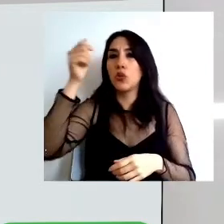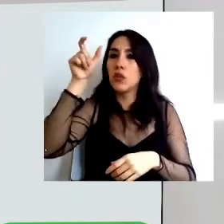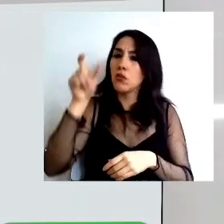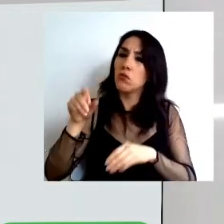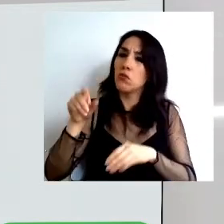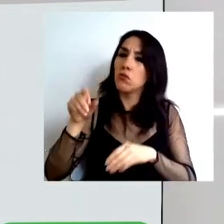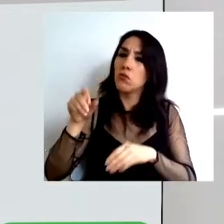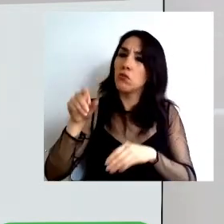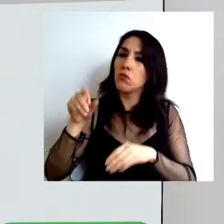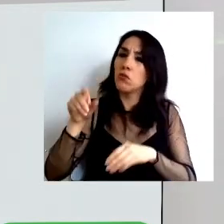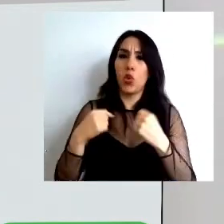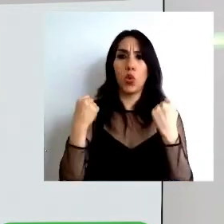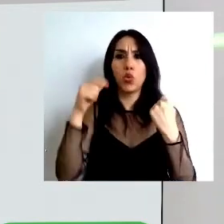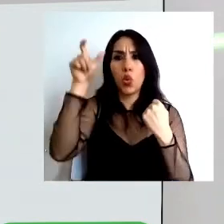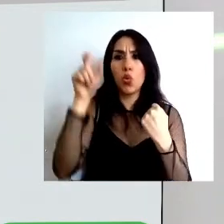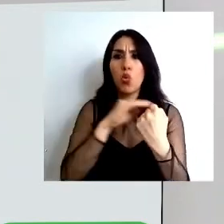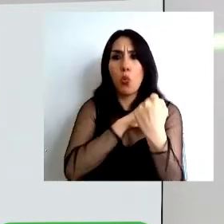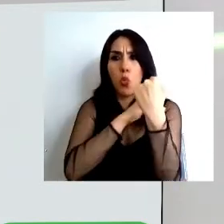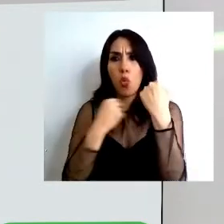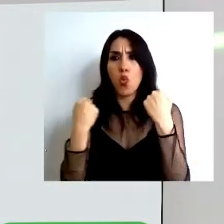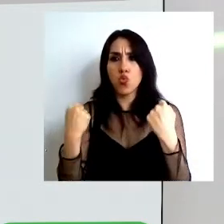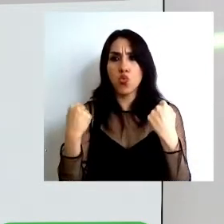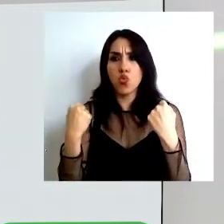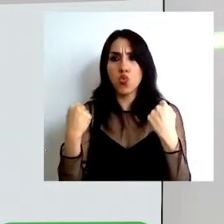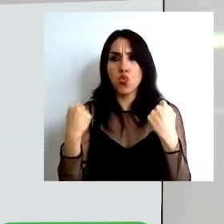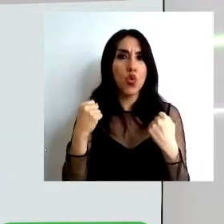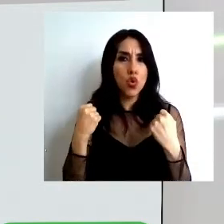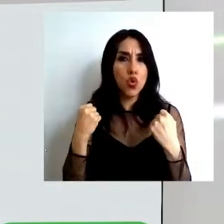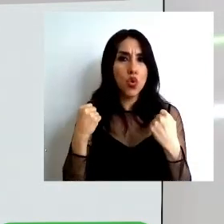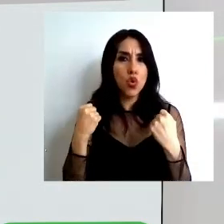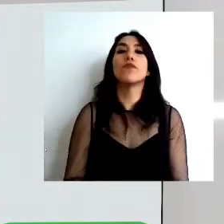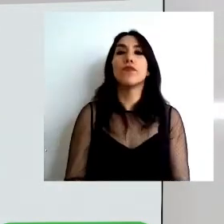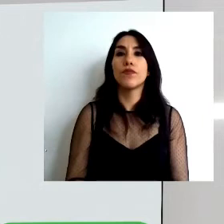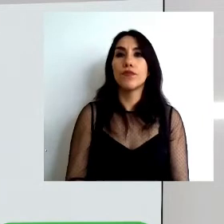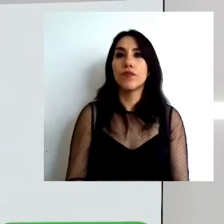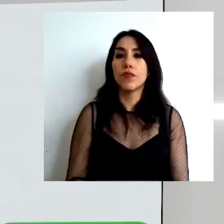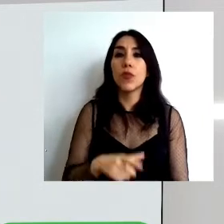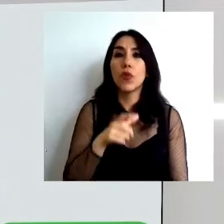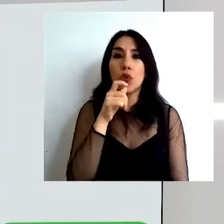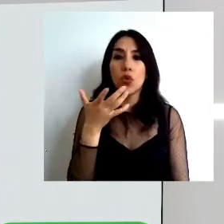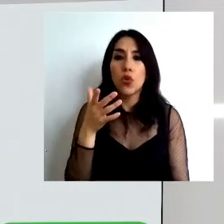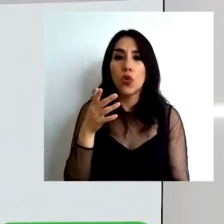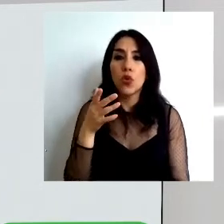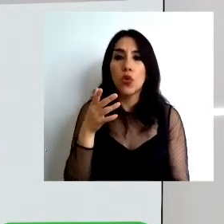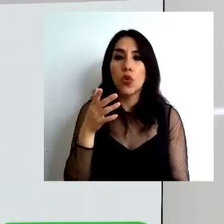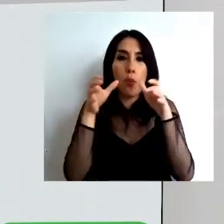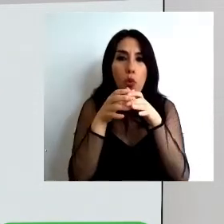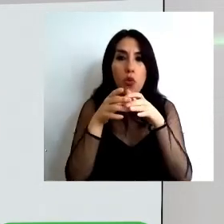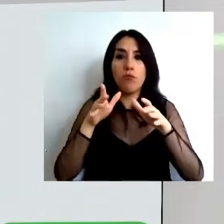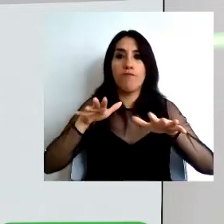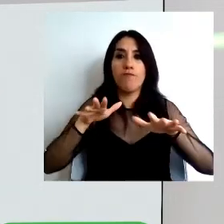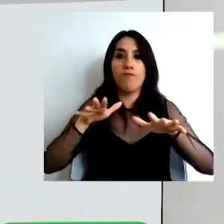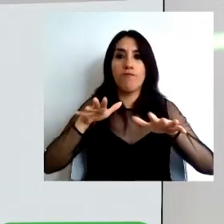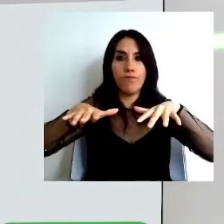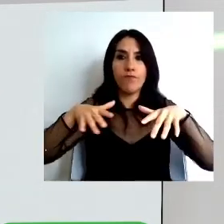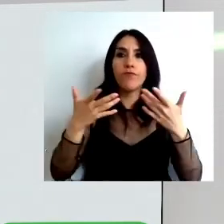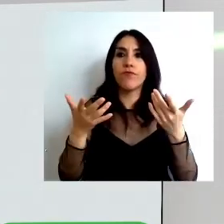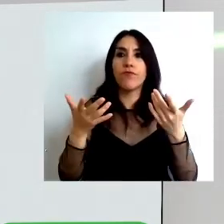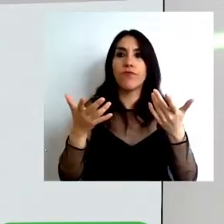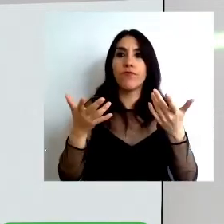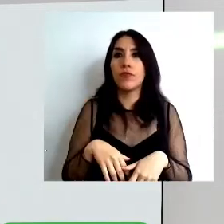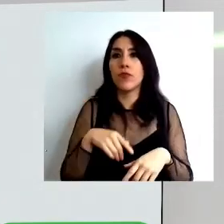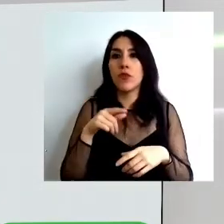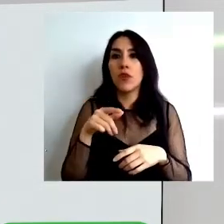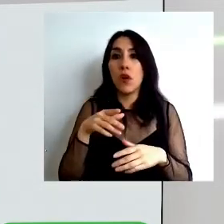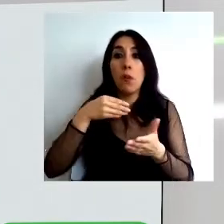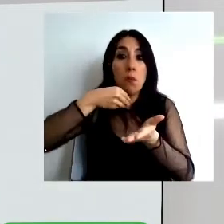formalized relationships. They might not be paying you for this. You might need to accept to lose a bit on quality, but it might